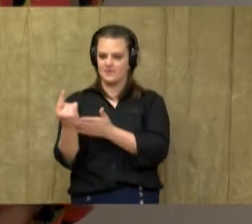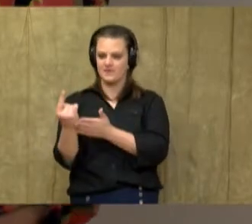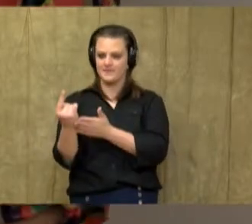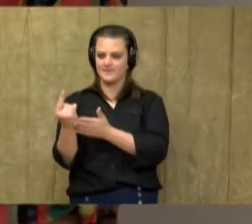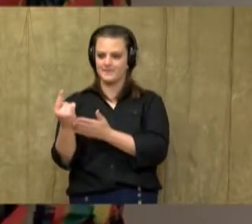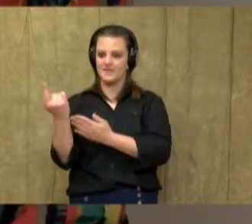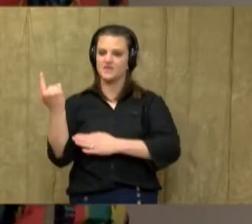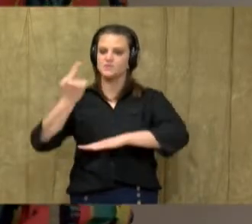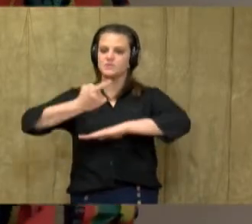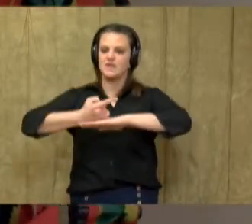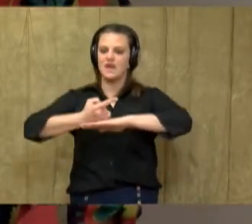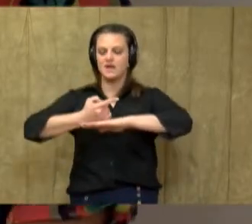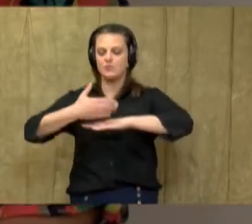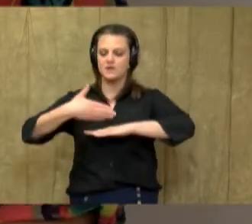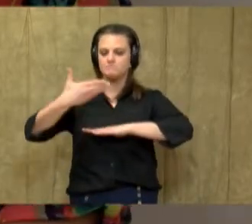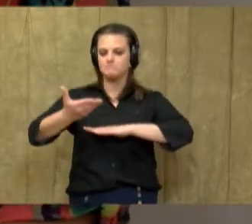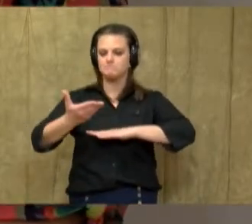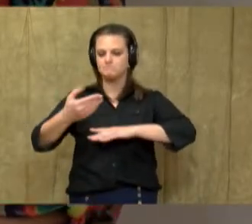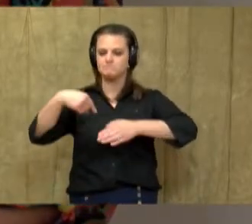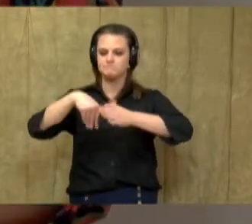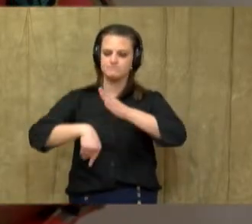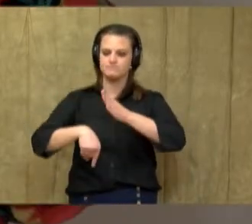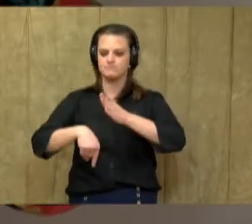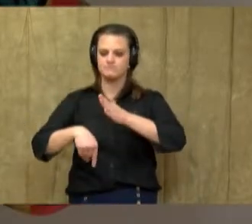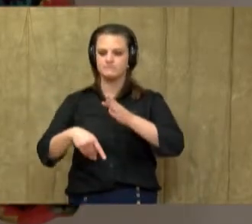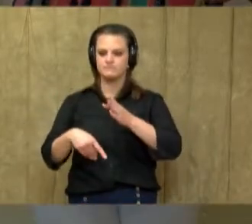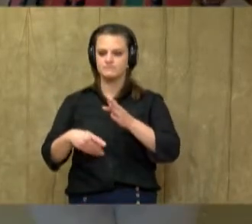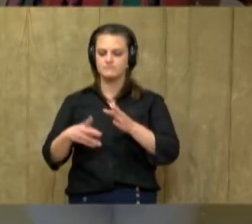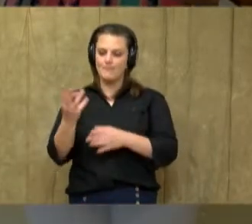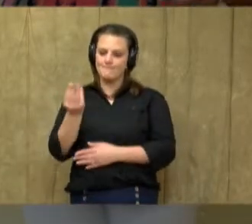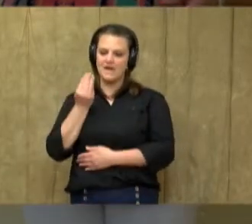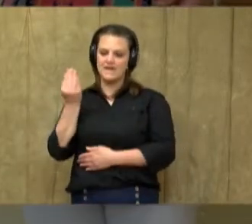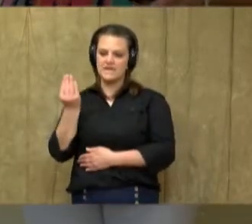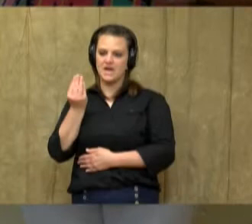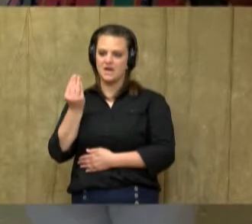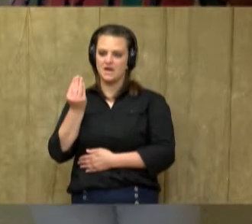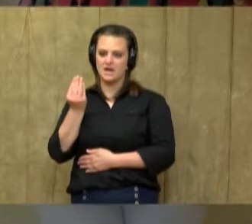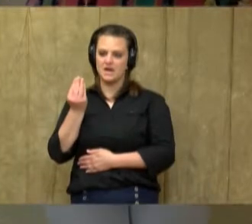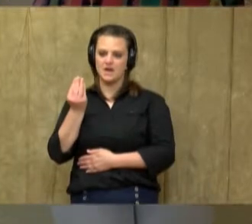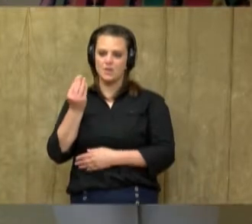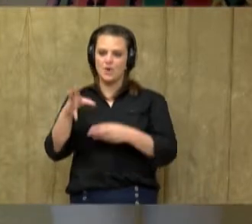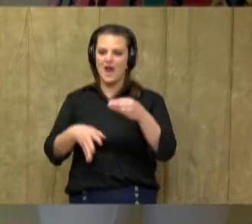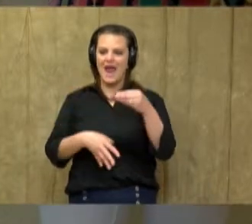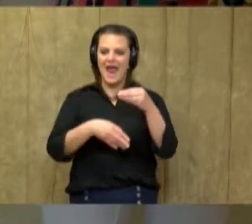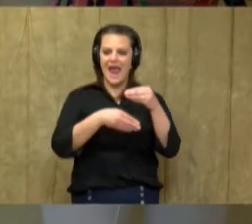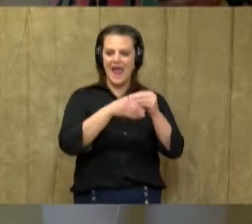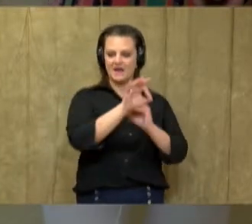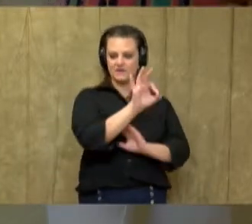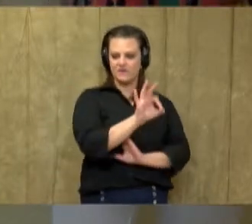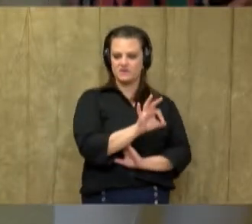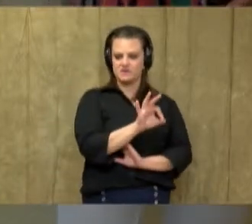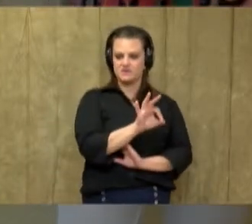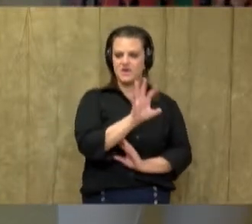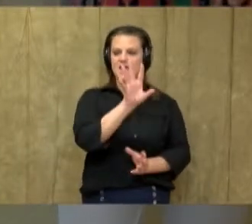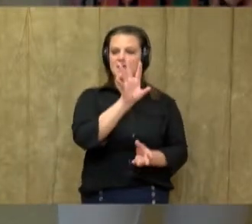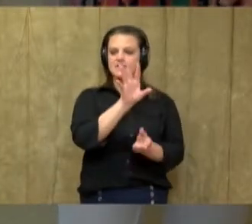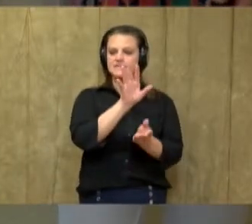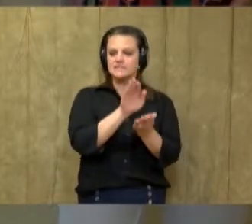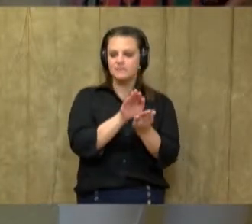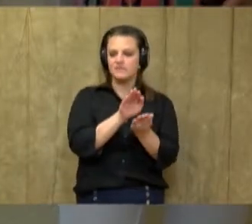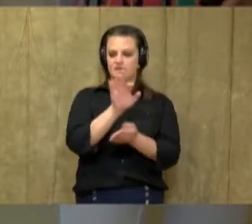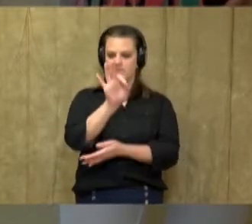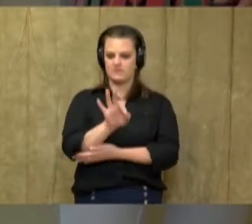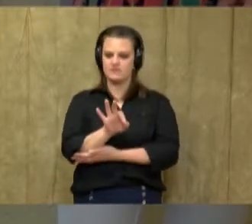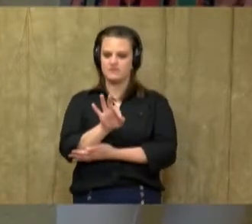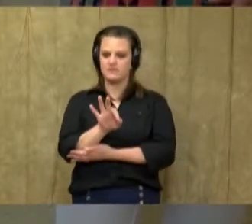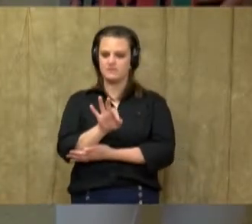we're going to move forward. When we did our lesson on Monday, we were adding fractions, simplifying